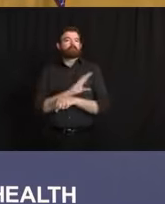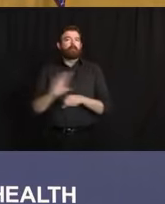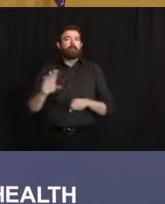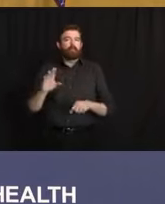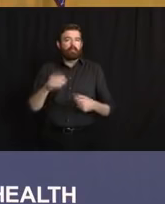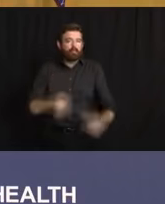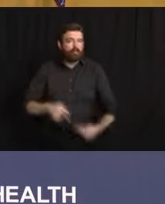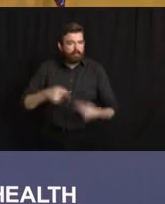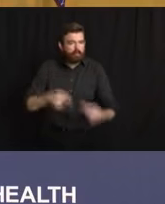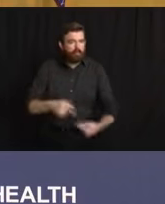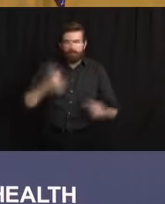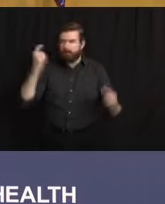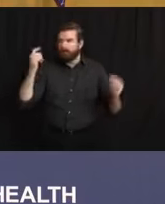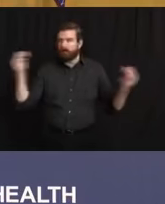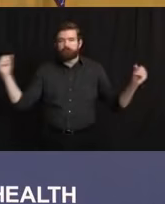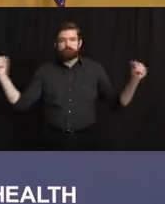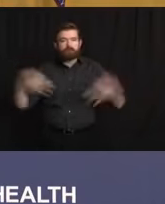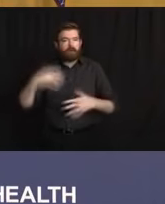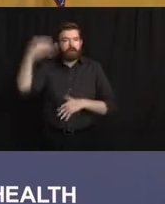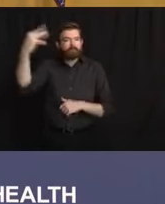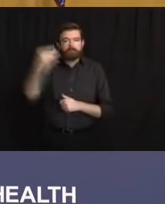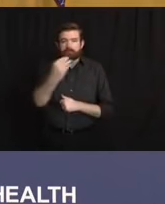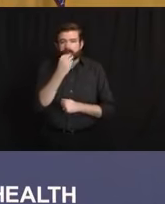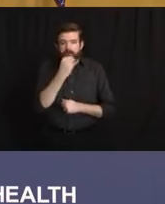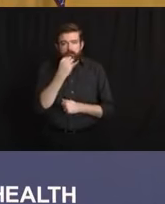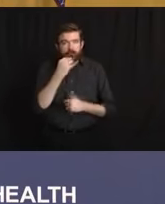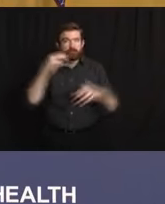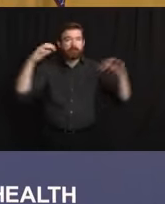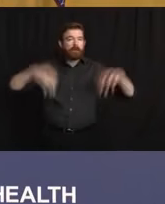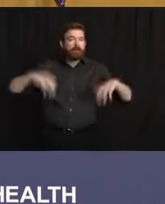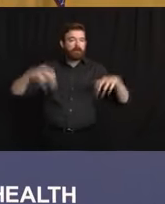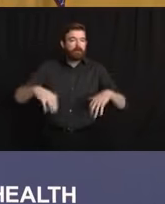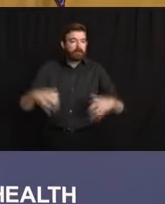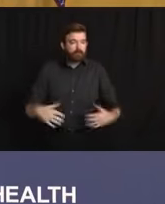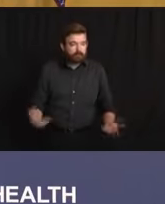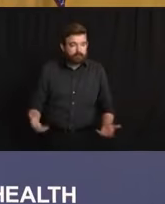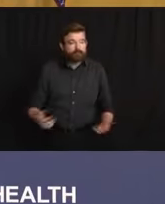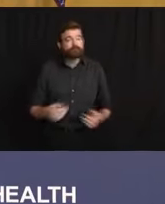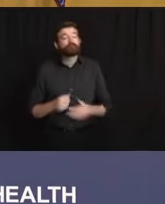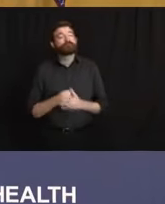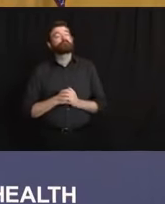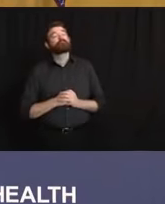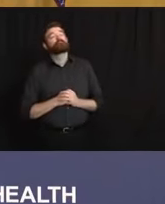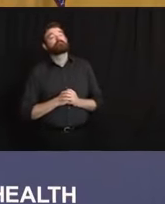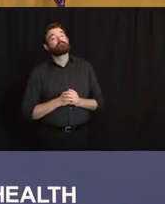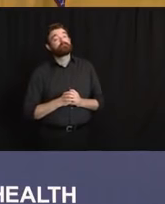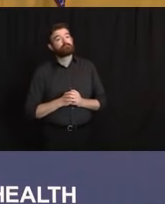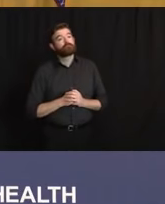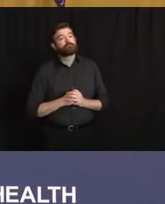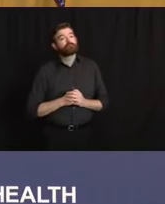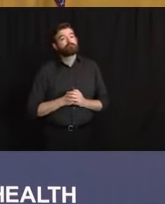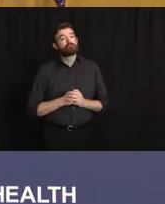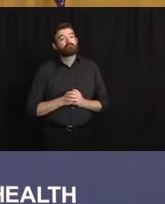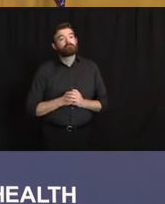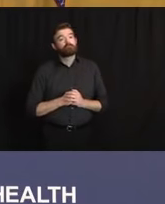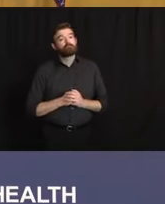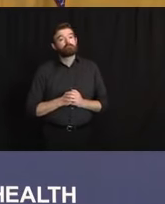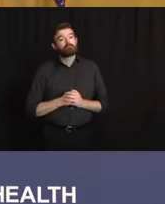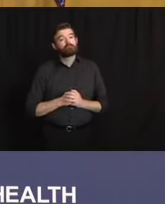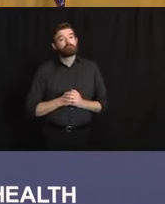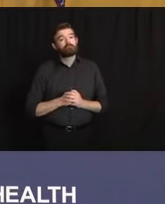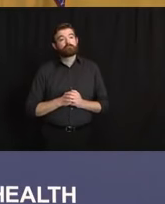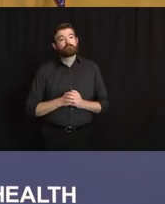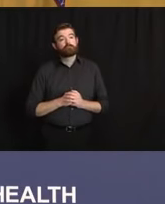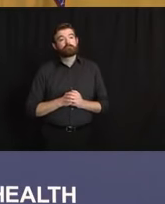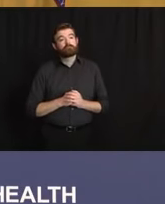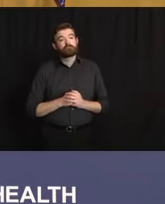on, he sent me, a lot of restaurants are slow to reopen because they don't have resources. They can just take their tables outside. They